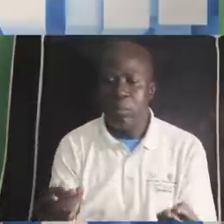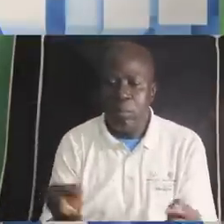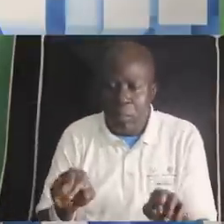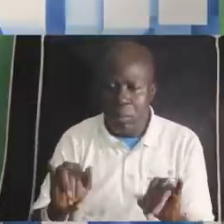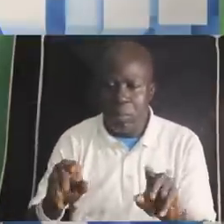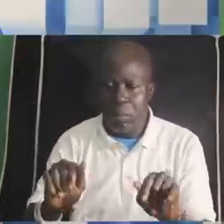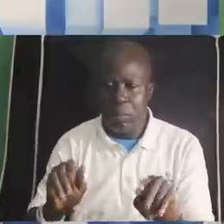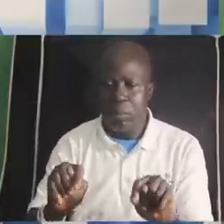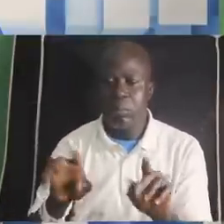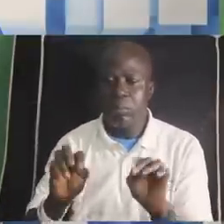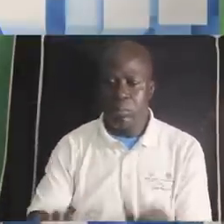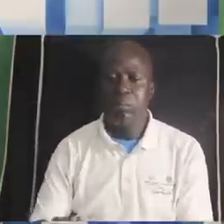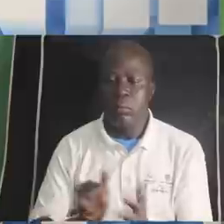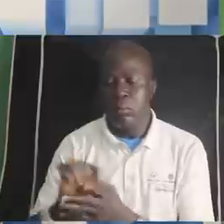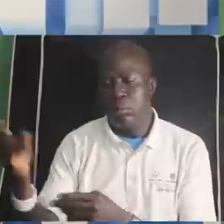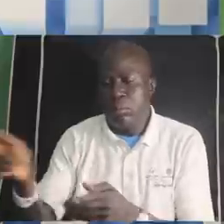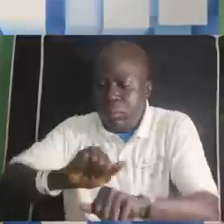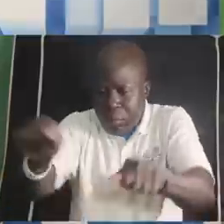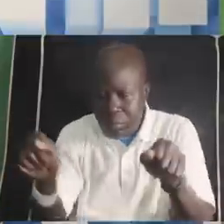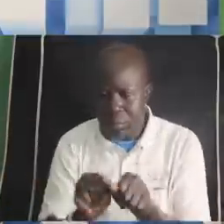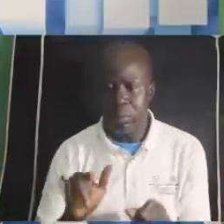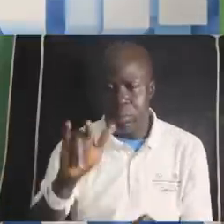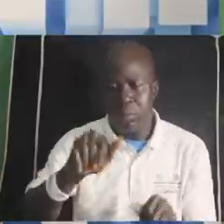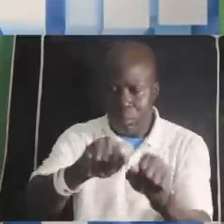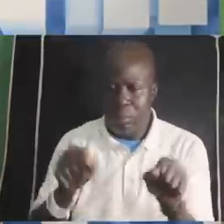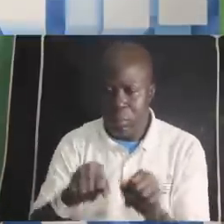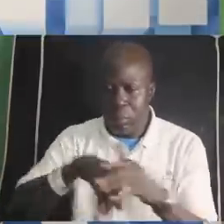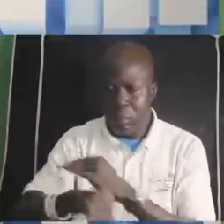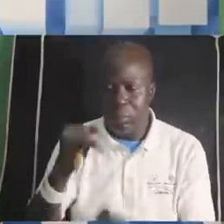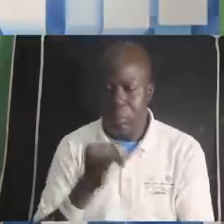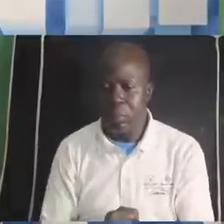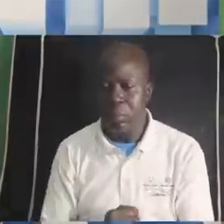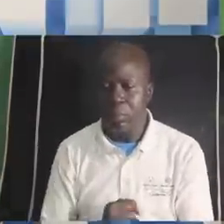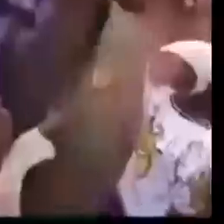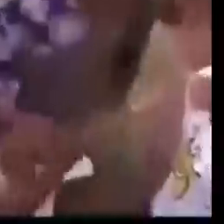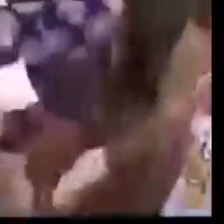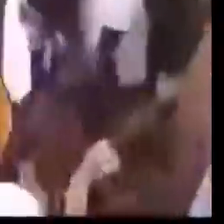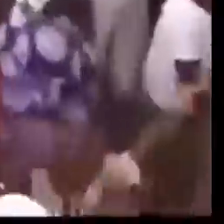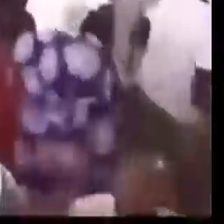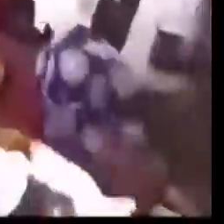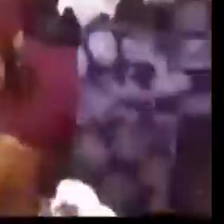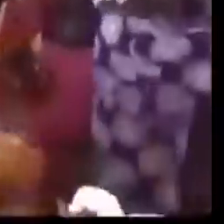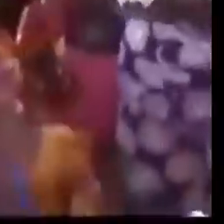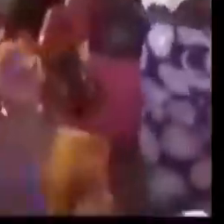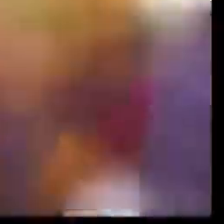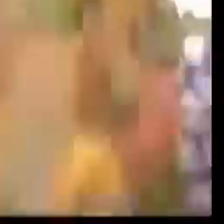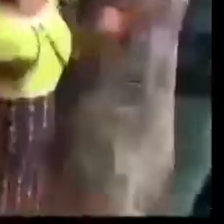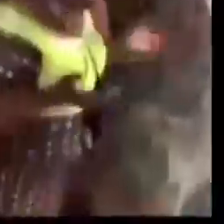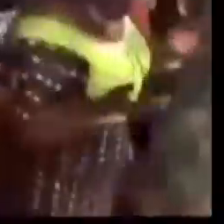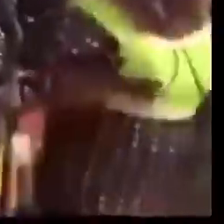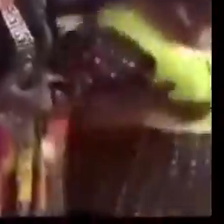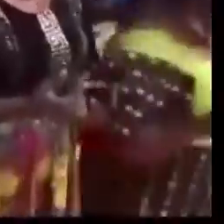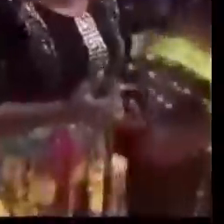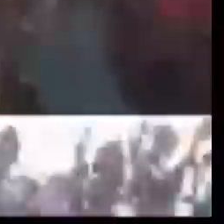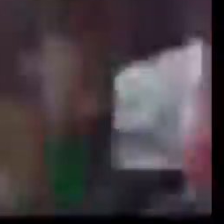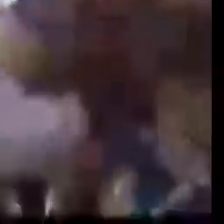Come on, tell you our name, Barimo Idobi, airport area, near Liban. Ibadi Adora, Oloshoshu Pet